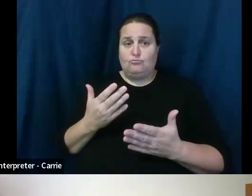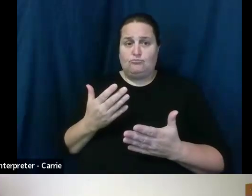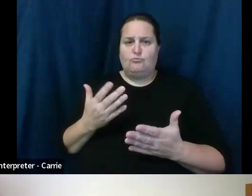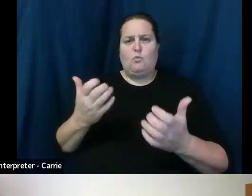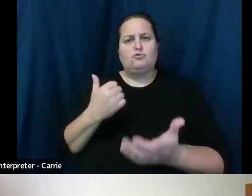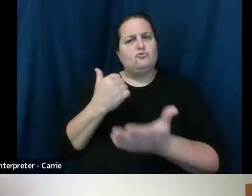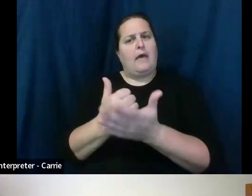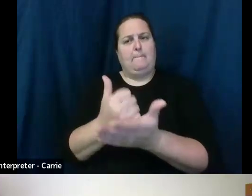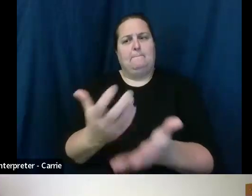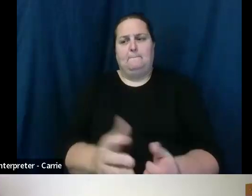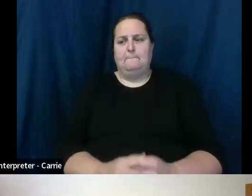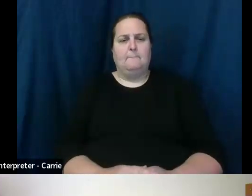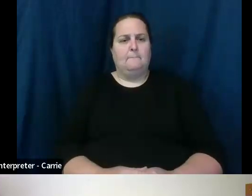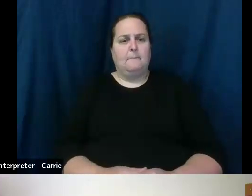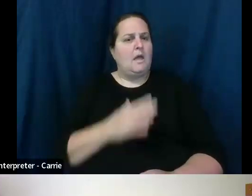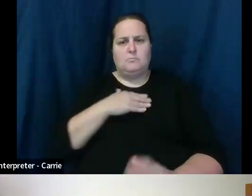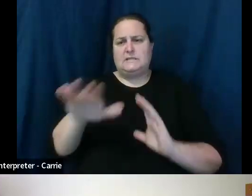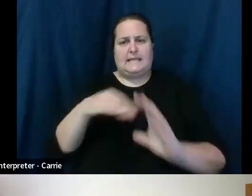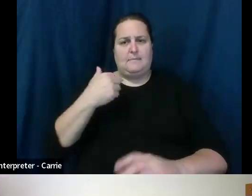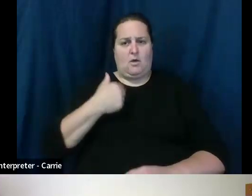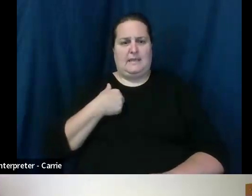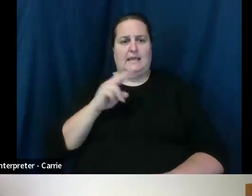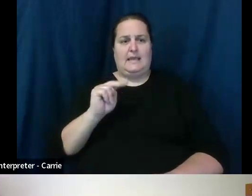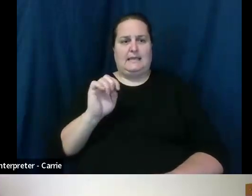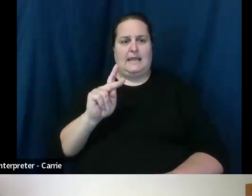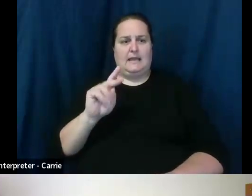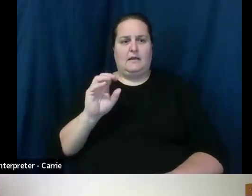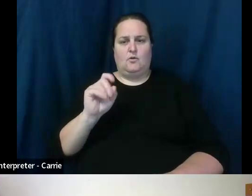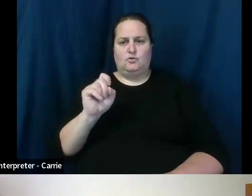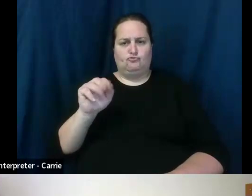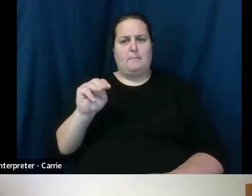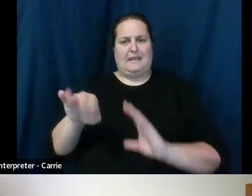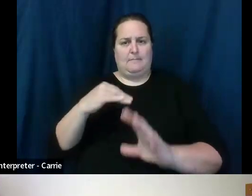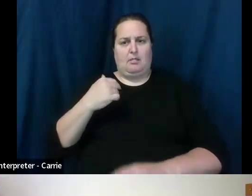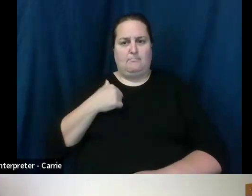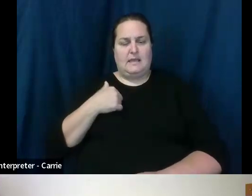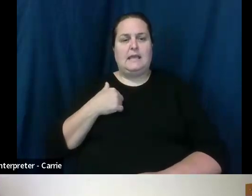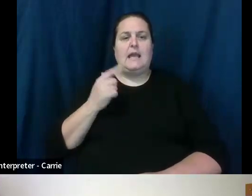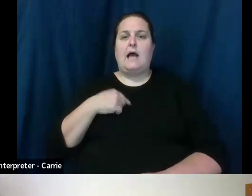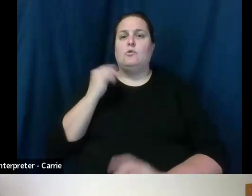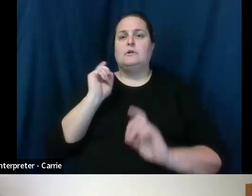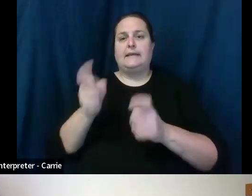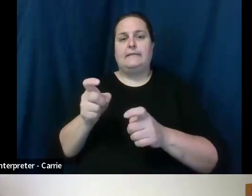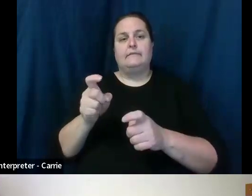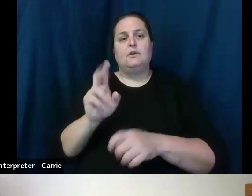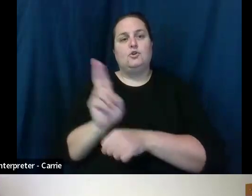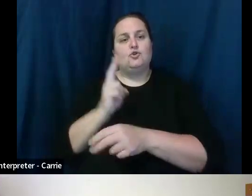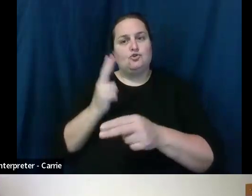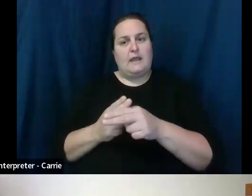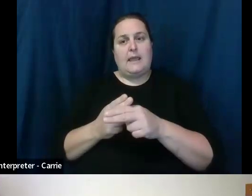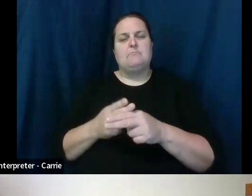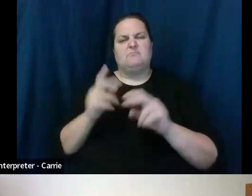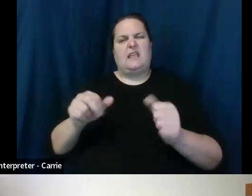a way to do it. So yeah, just shoot me an email. I will give them the username and they can hop on the website.